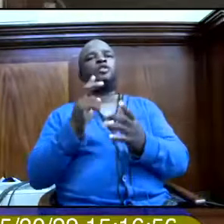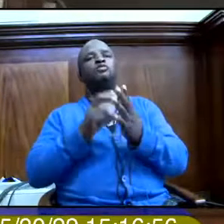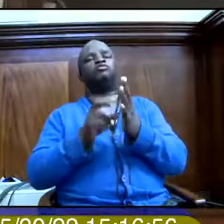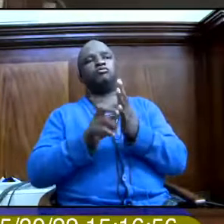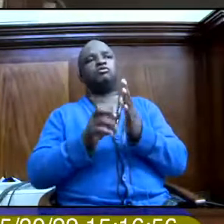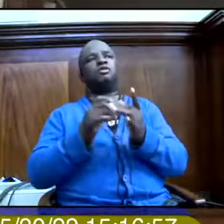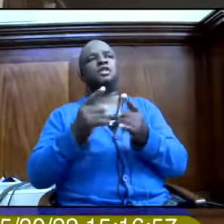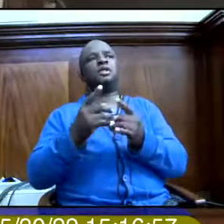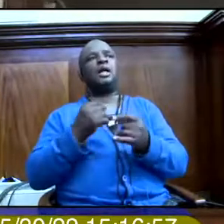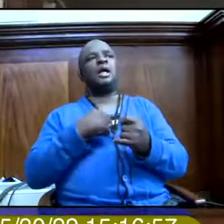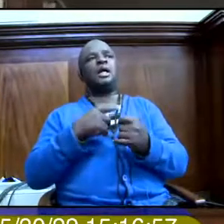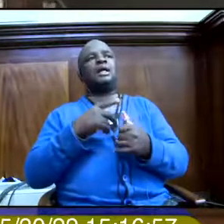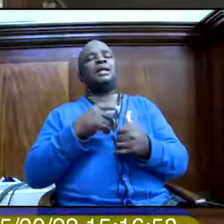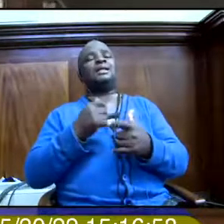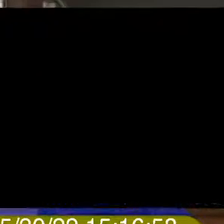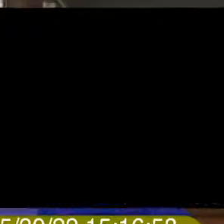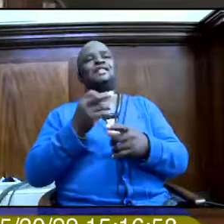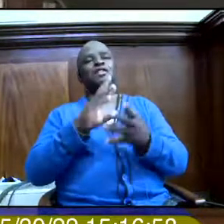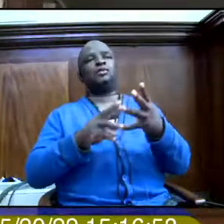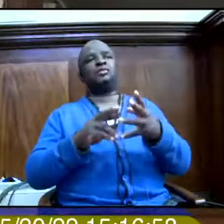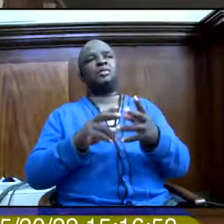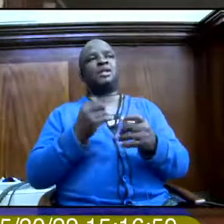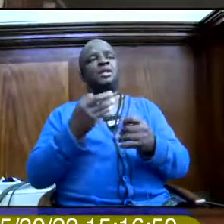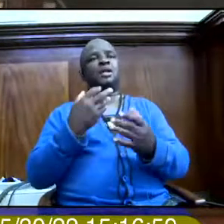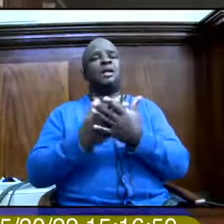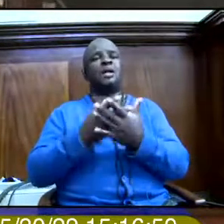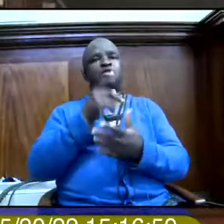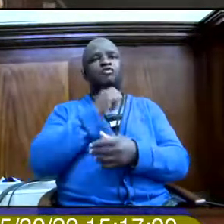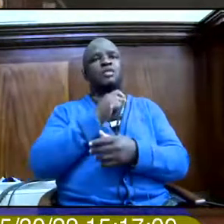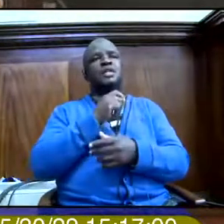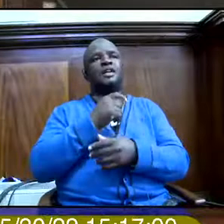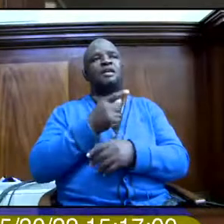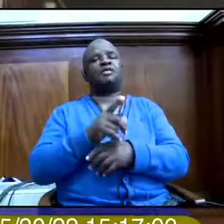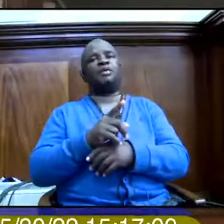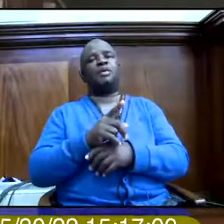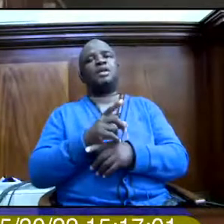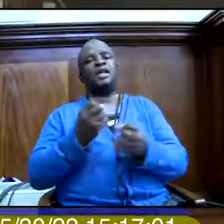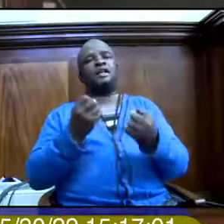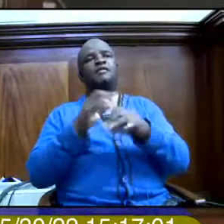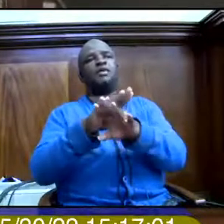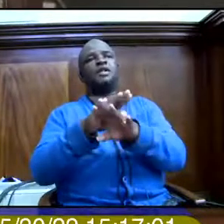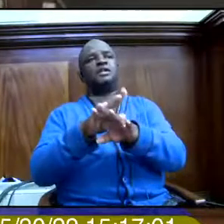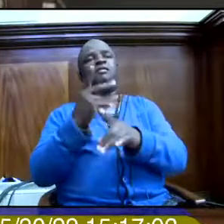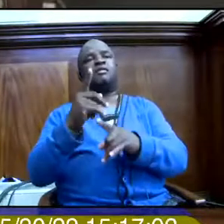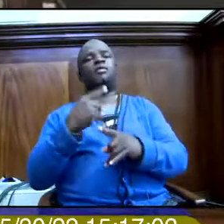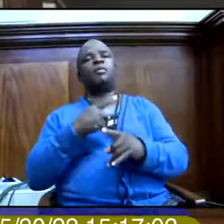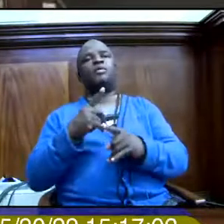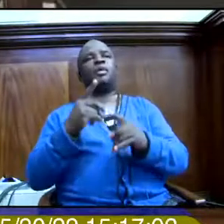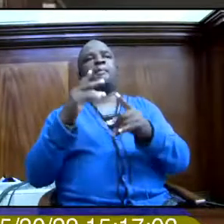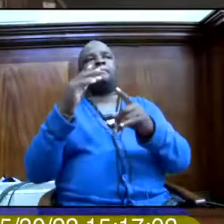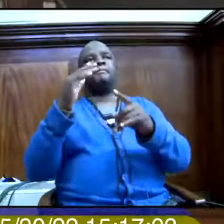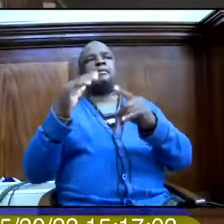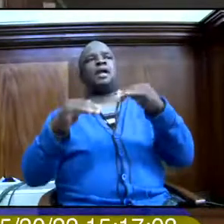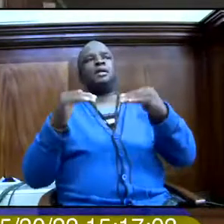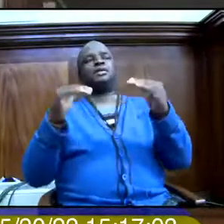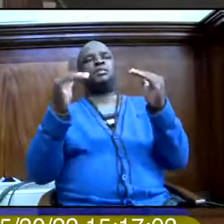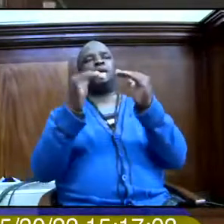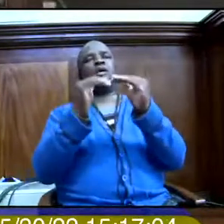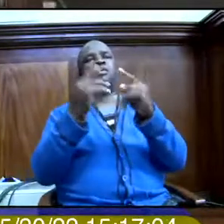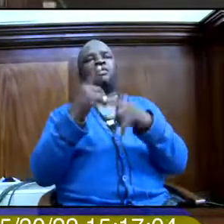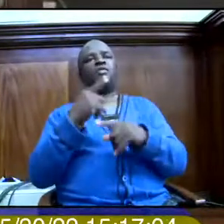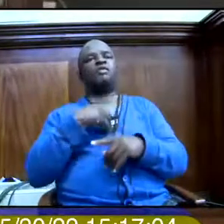strike it can only be used and indeed has been used to influence the balance of power in the employer's